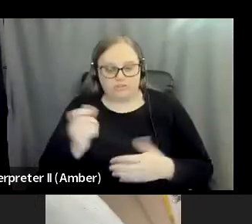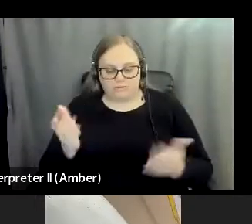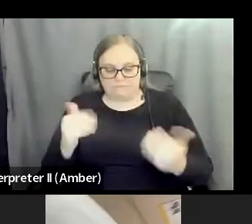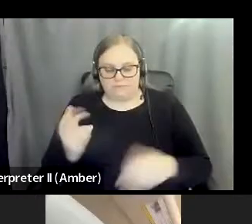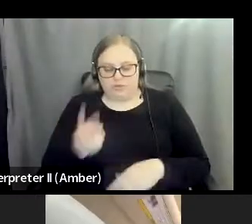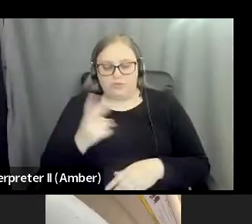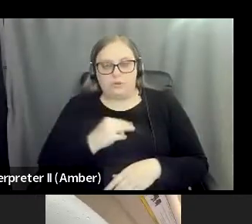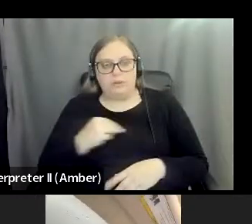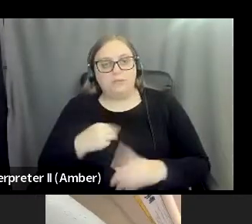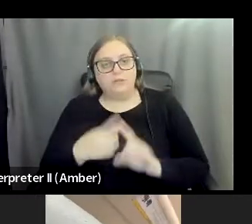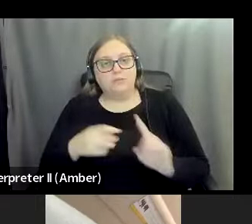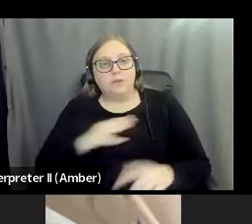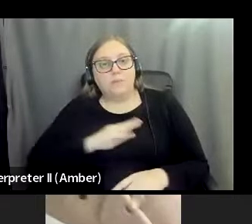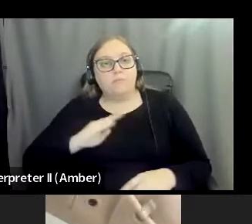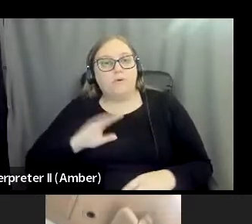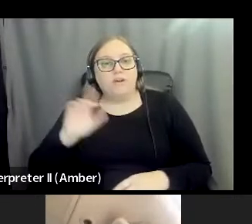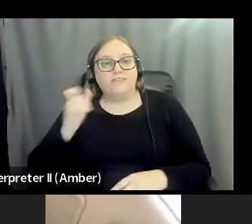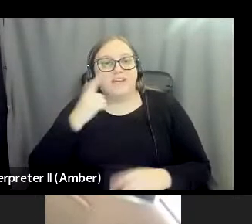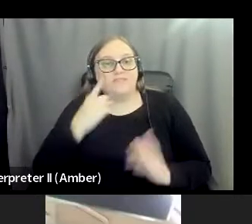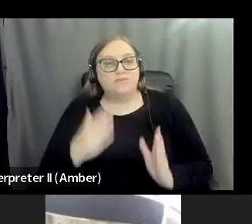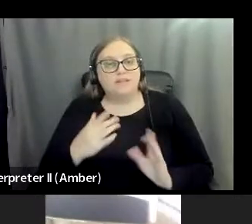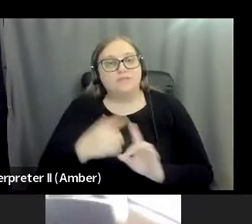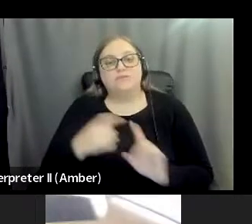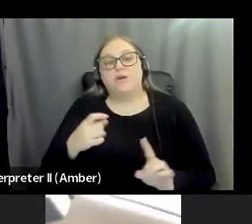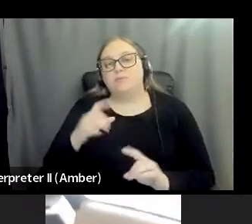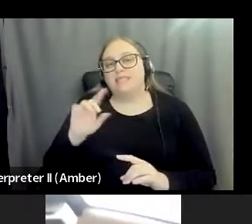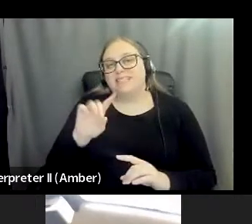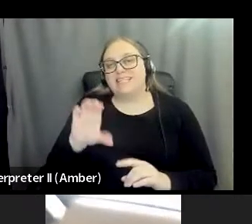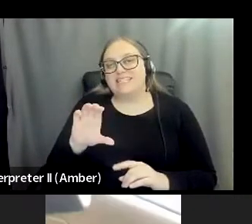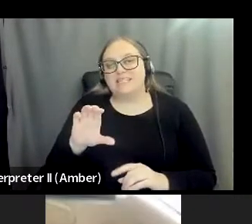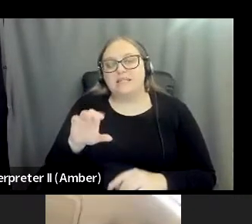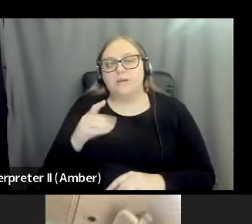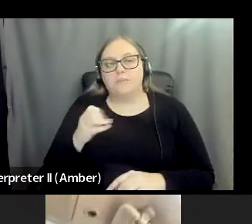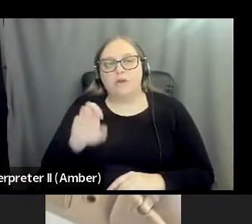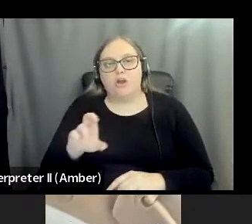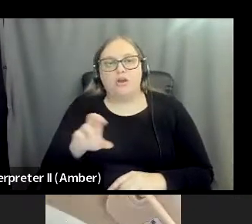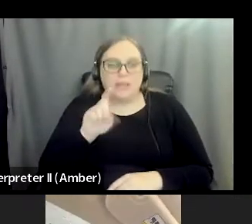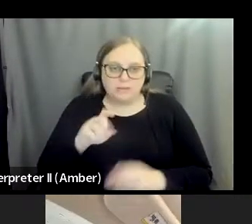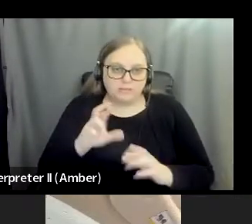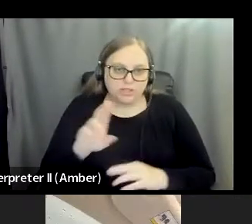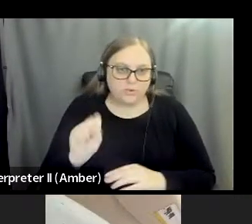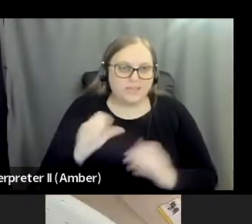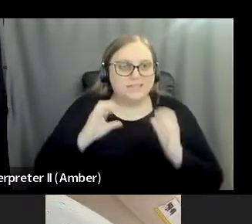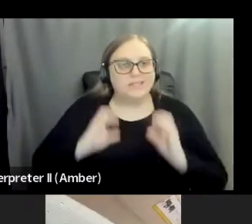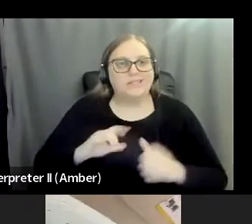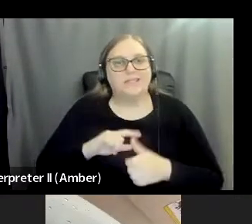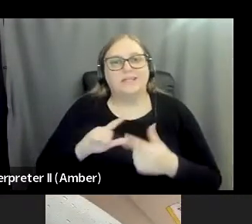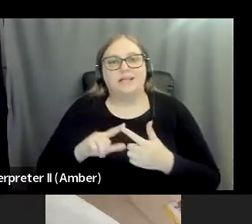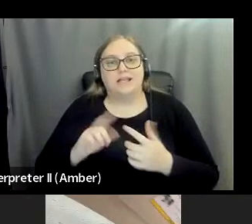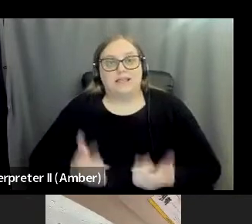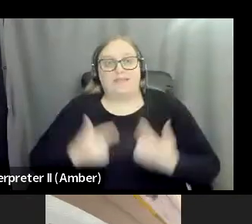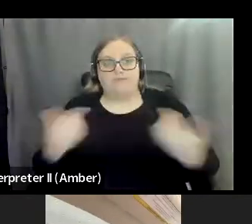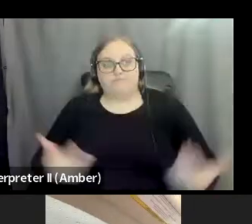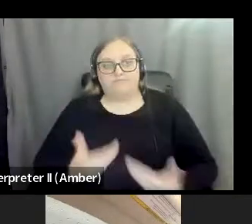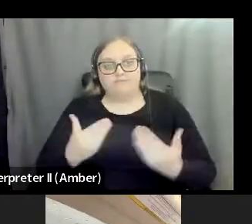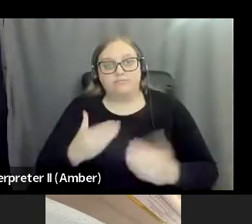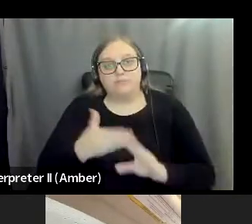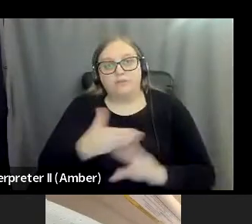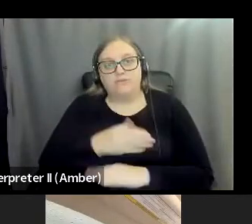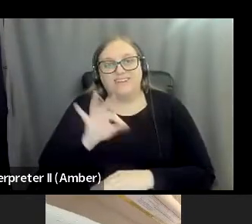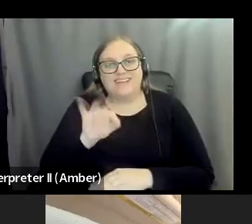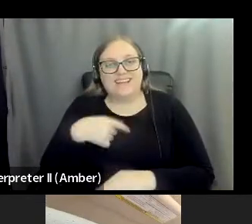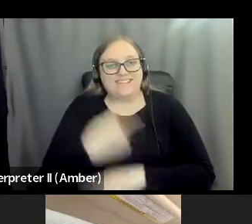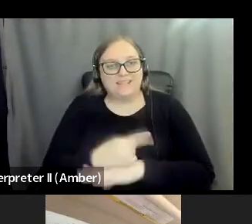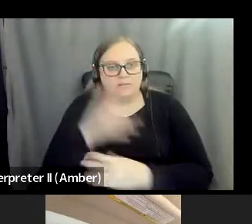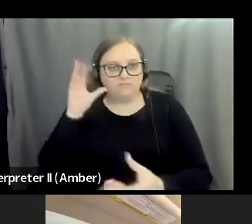by the Board of Governors of the DC Bar. A member of the commission must be a U.S. citizen, a district resident for at least 90 days prior to appointment, and